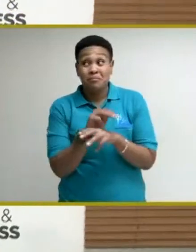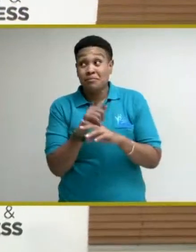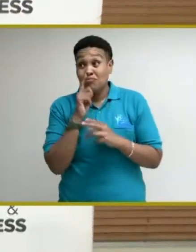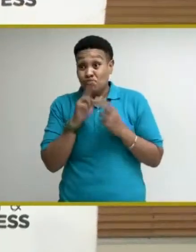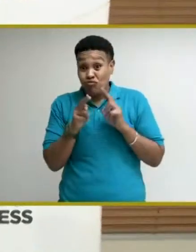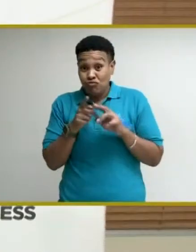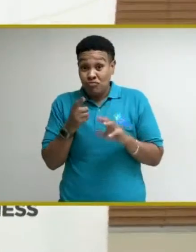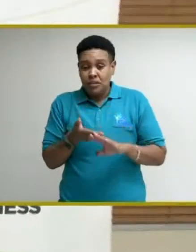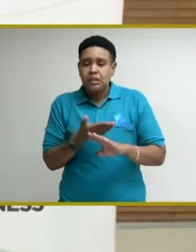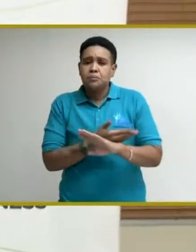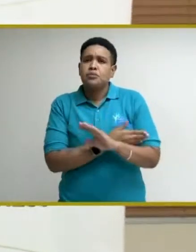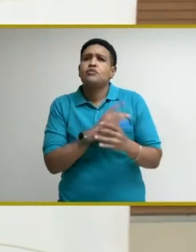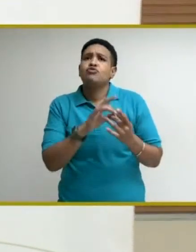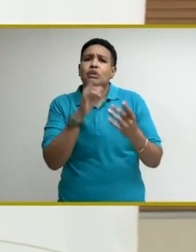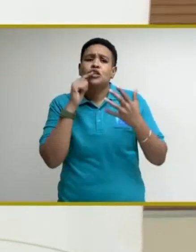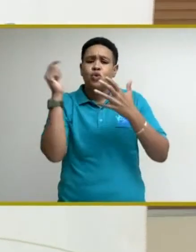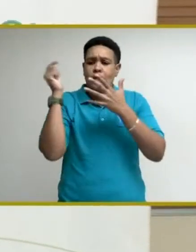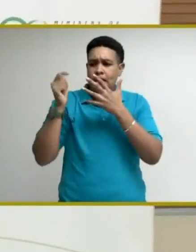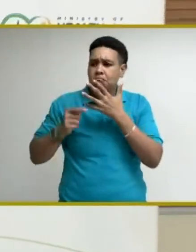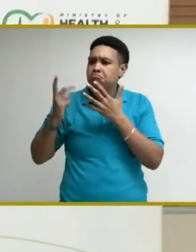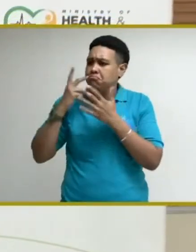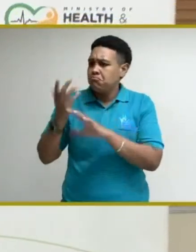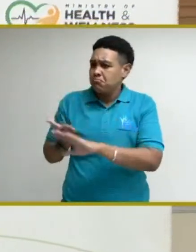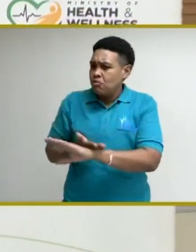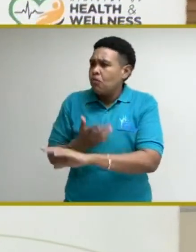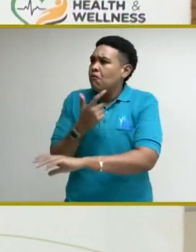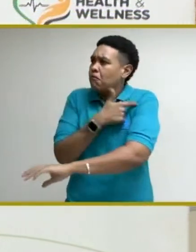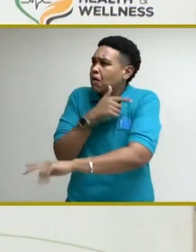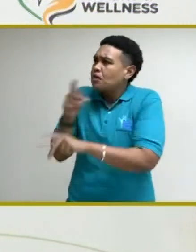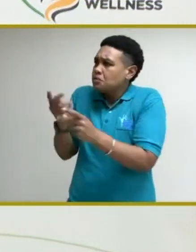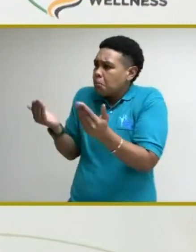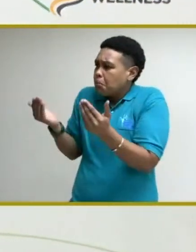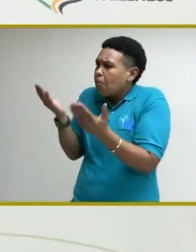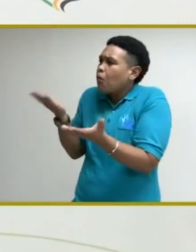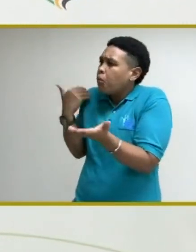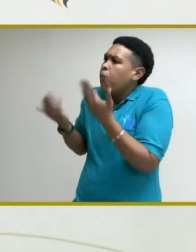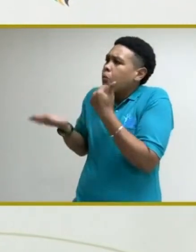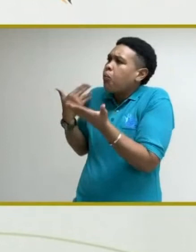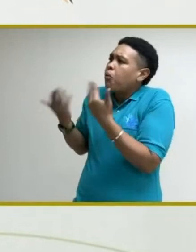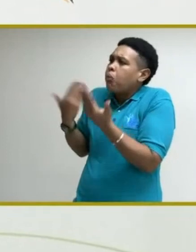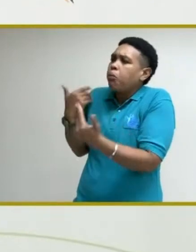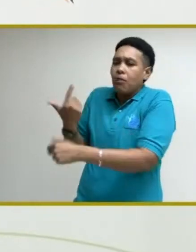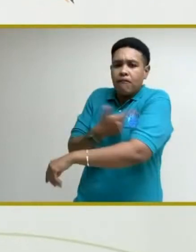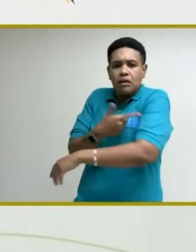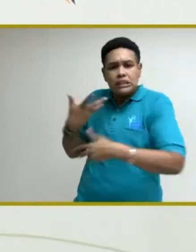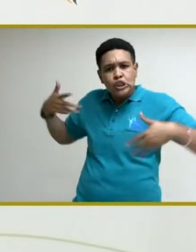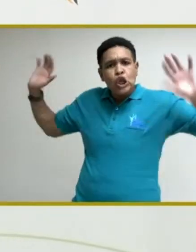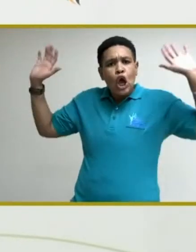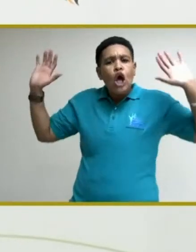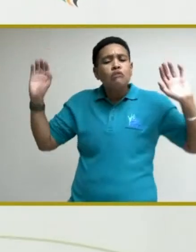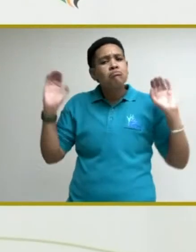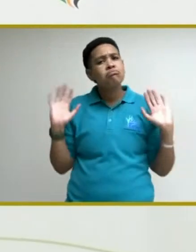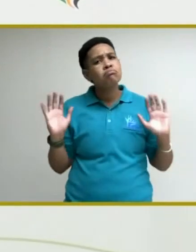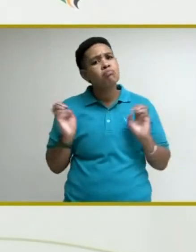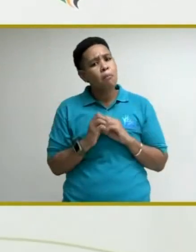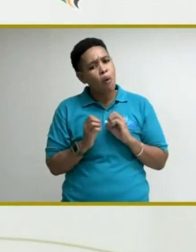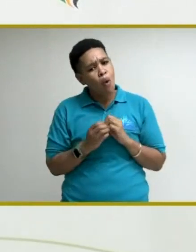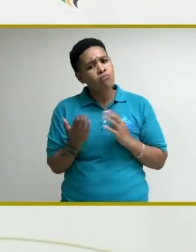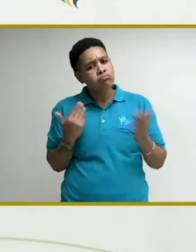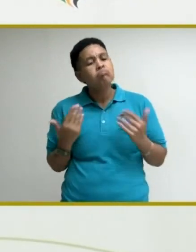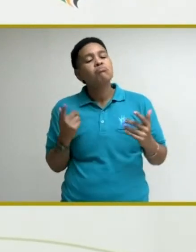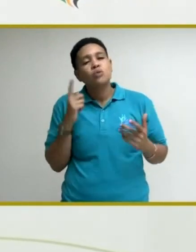our indicators and our vaccination level increases, then there is more likelihood of the reduction of